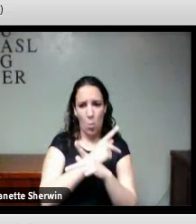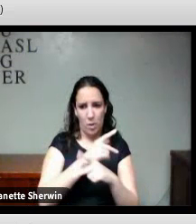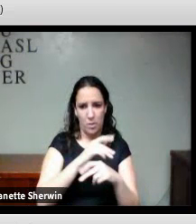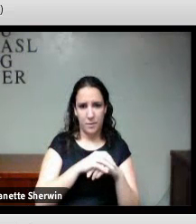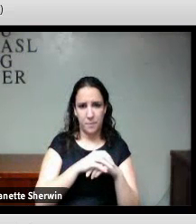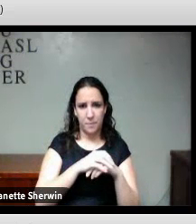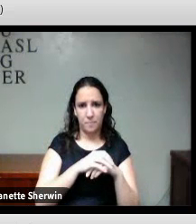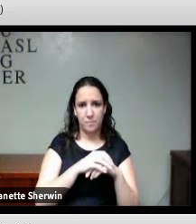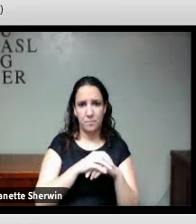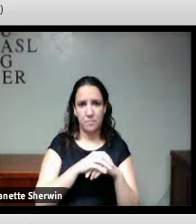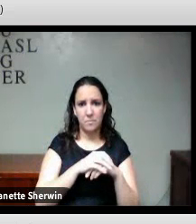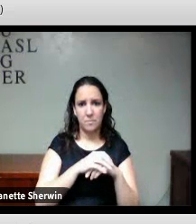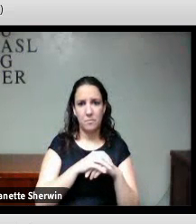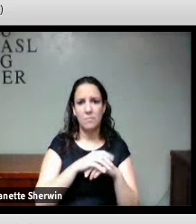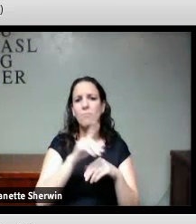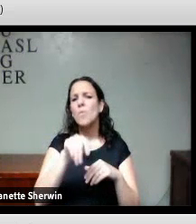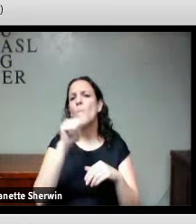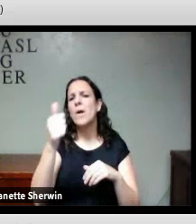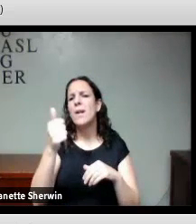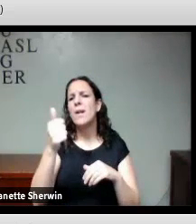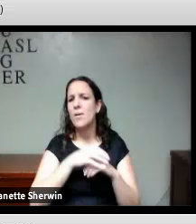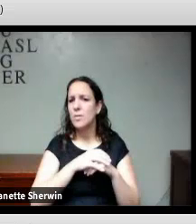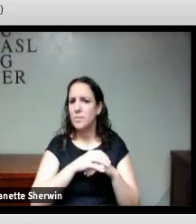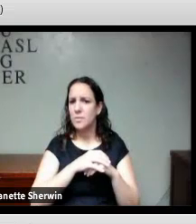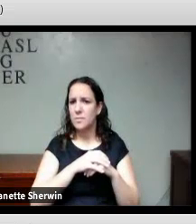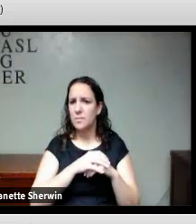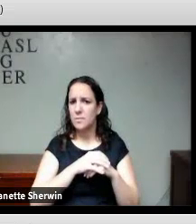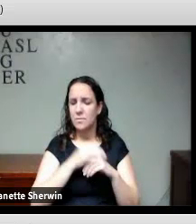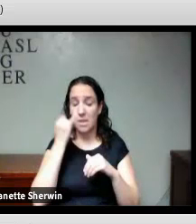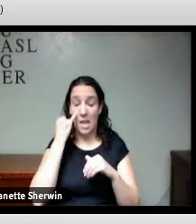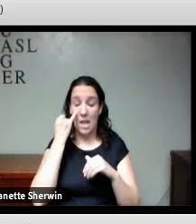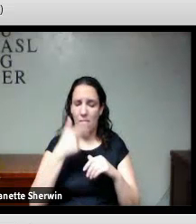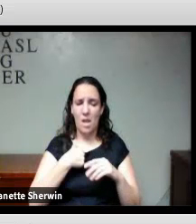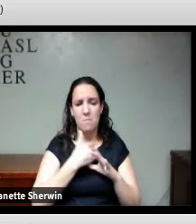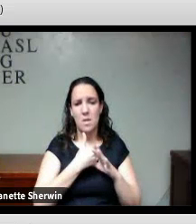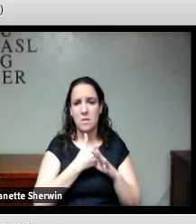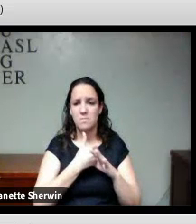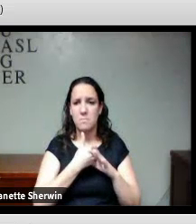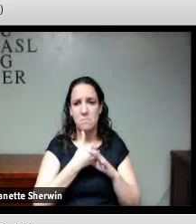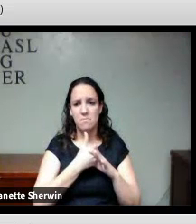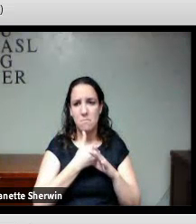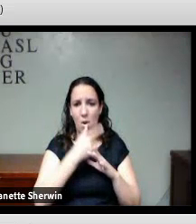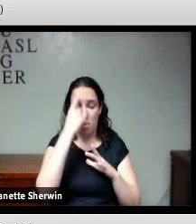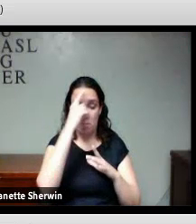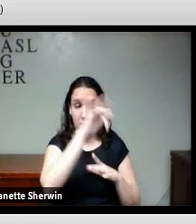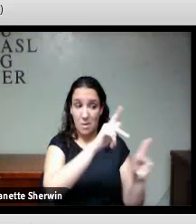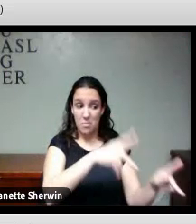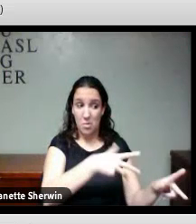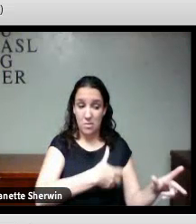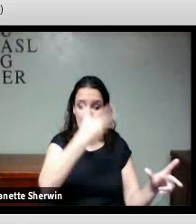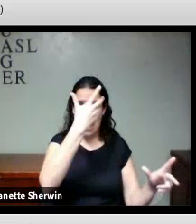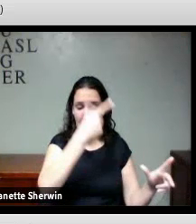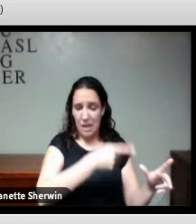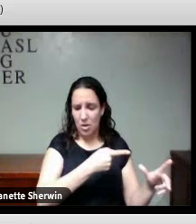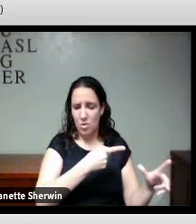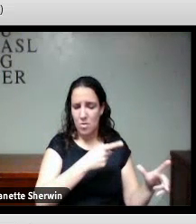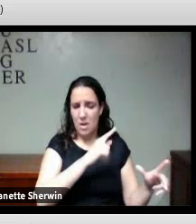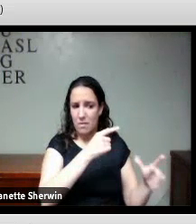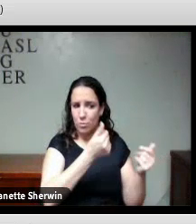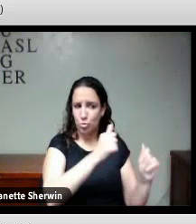about what else we're doing? If we're irritated with the person across from us because they're angry and it sounds personal and